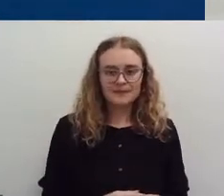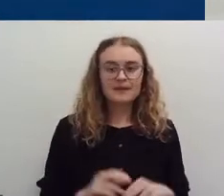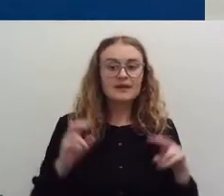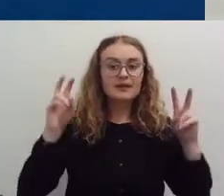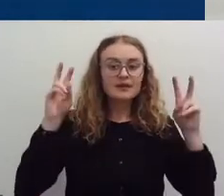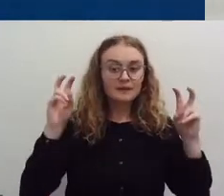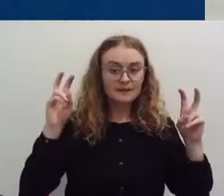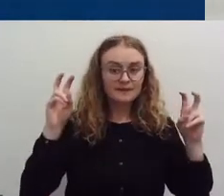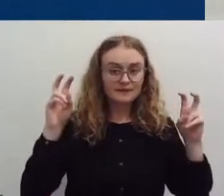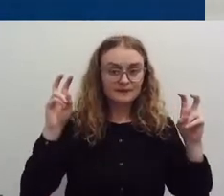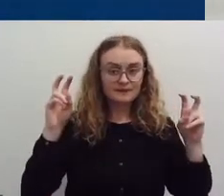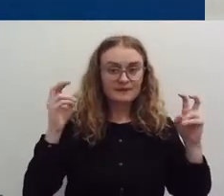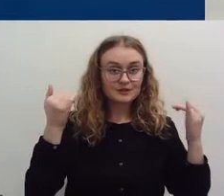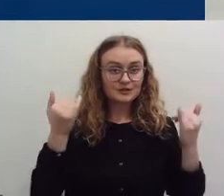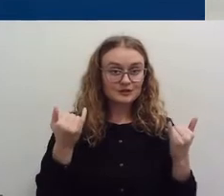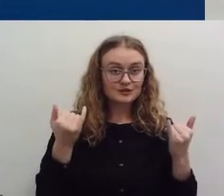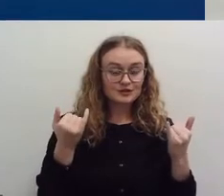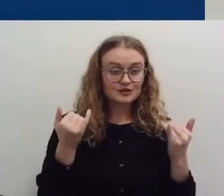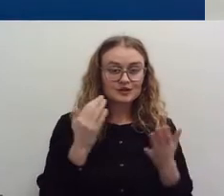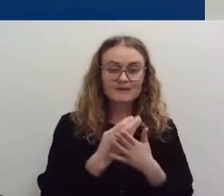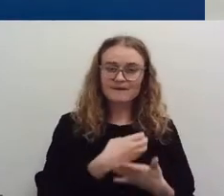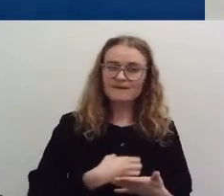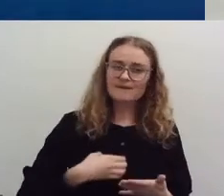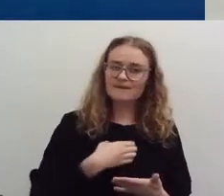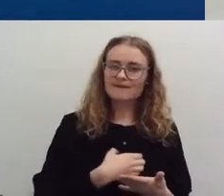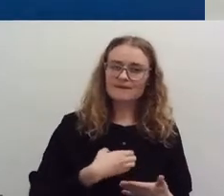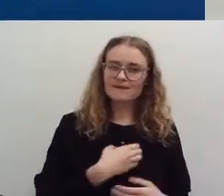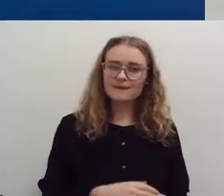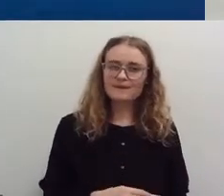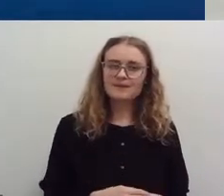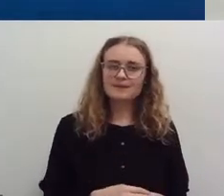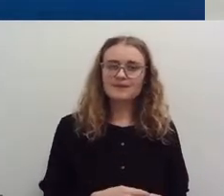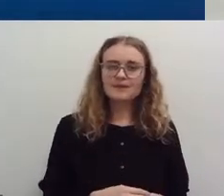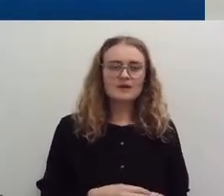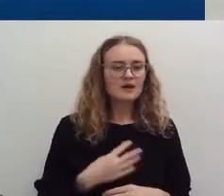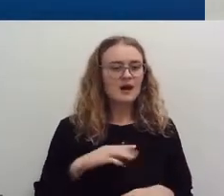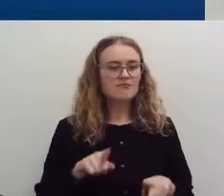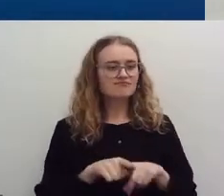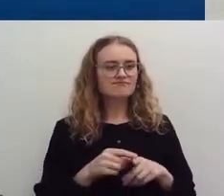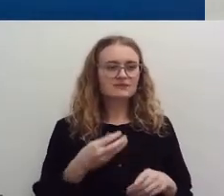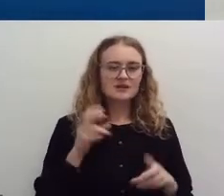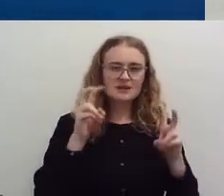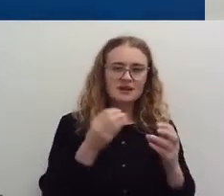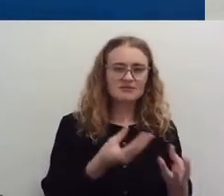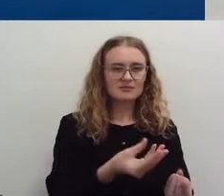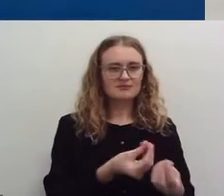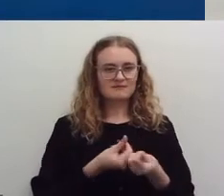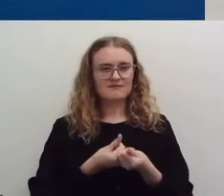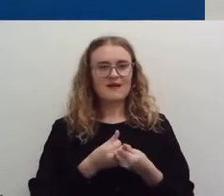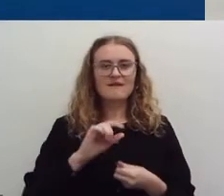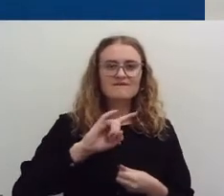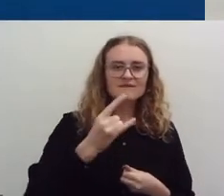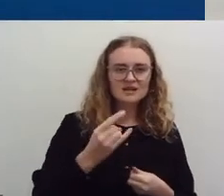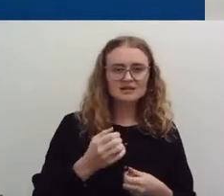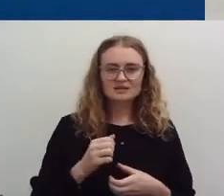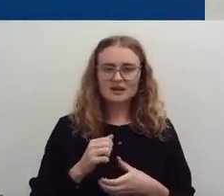and I think also very inspiring. And we in the Nordic Council of Ministers, we work